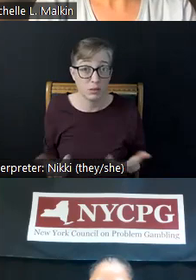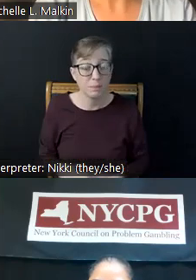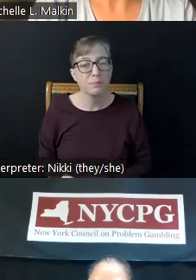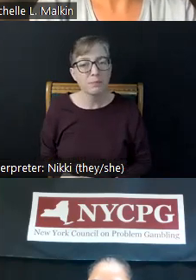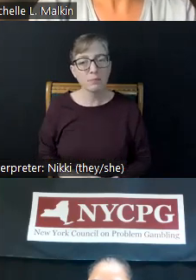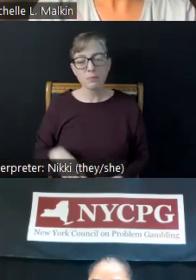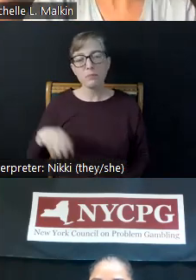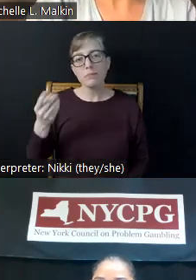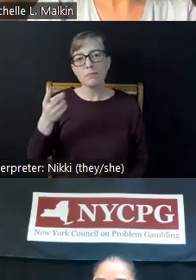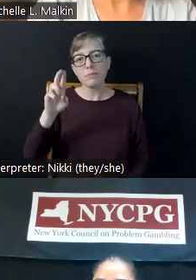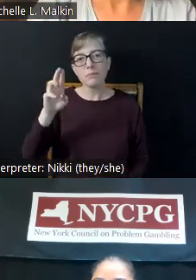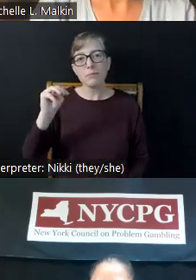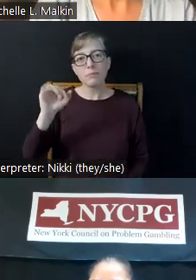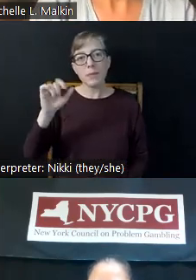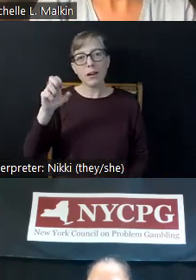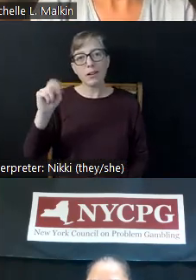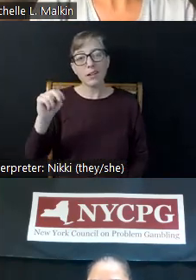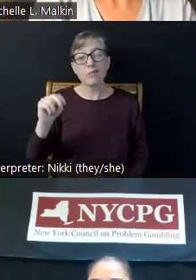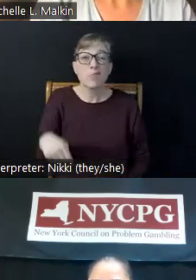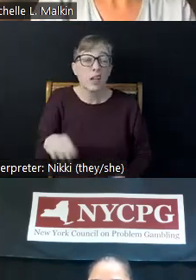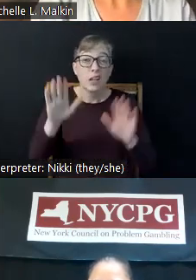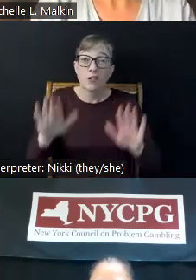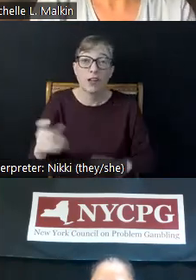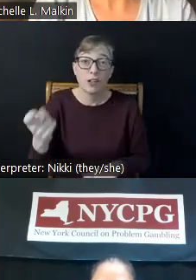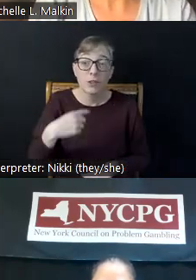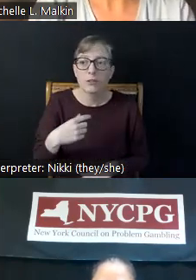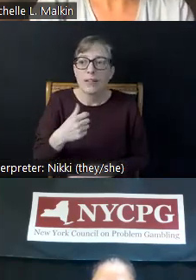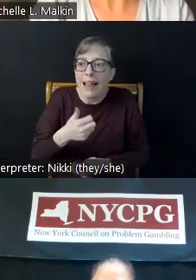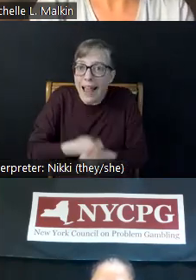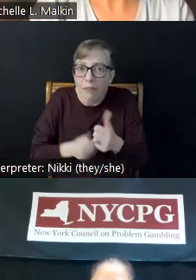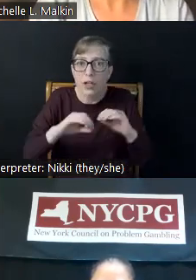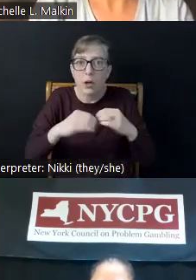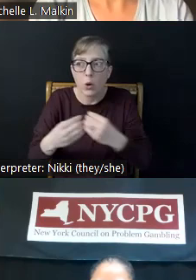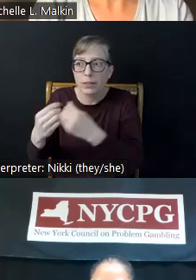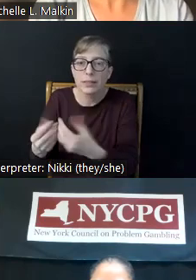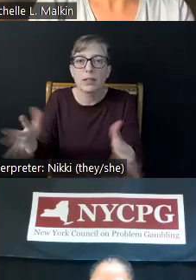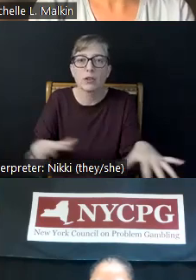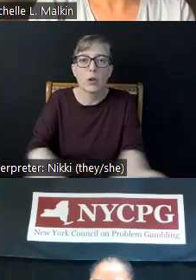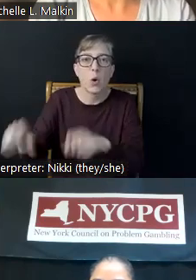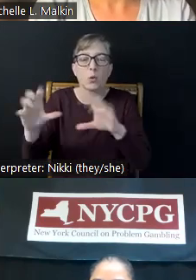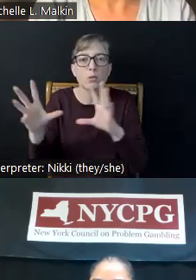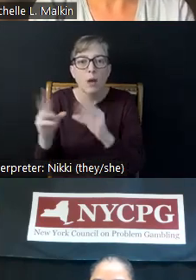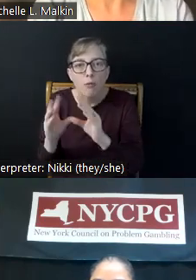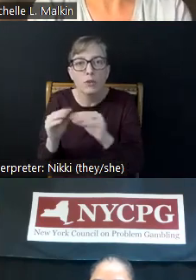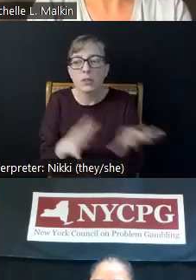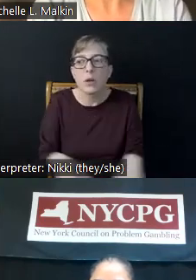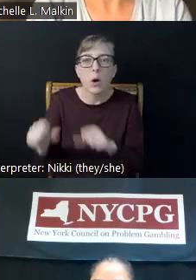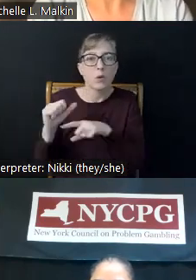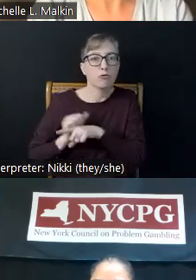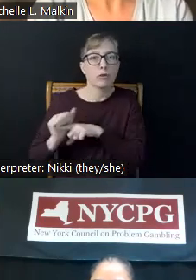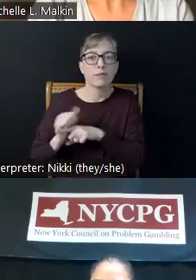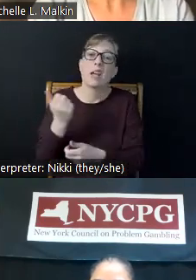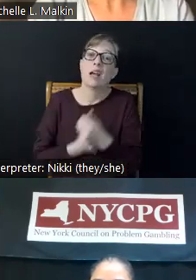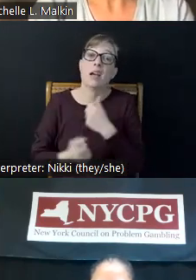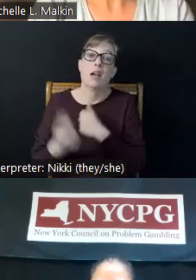every organization, just like you all here, has conferences and trainings, and everybody needs continuing education and